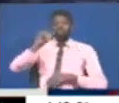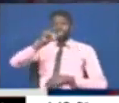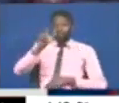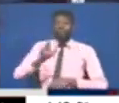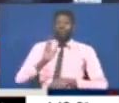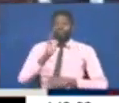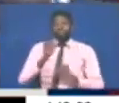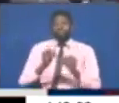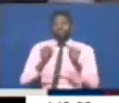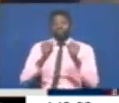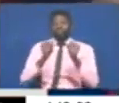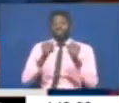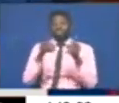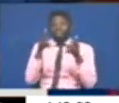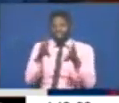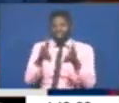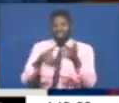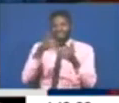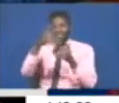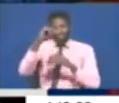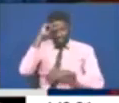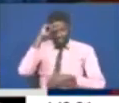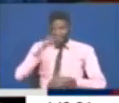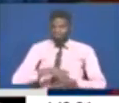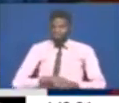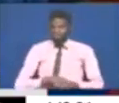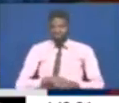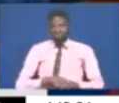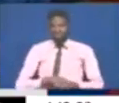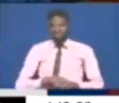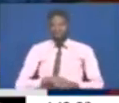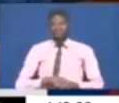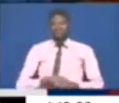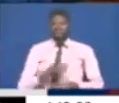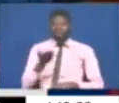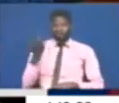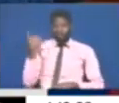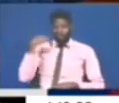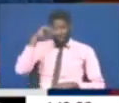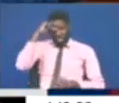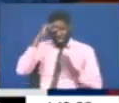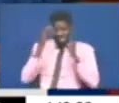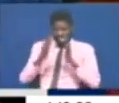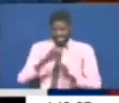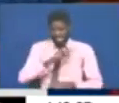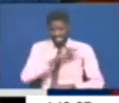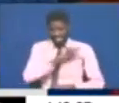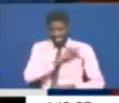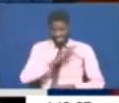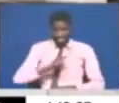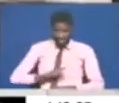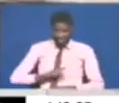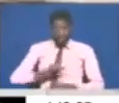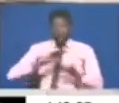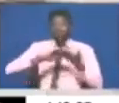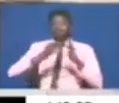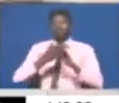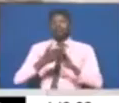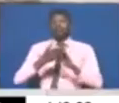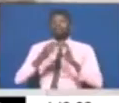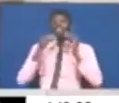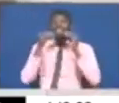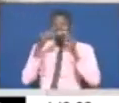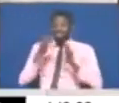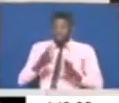Governor Amason Kingi to become the third Speaker of the Senate has excited the Coast Region residents, with most of them exuding confidence that the region